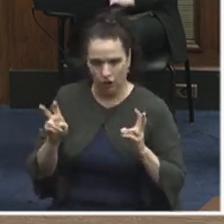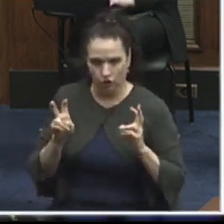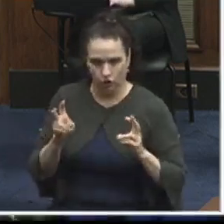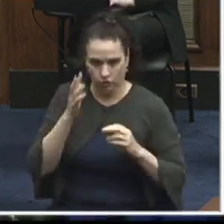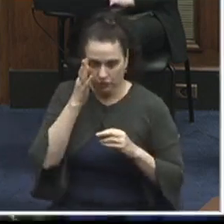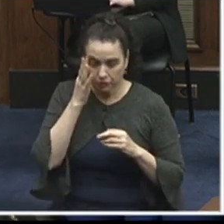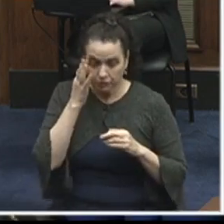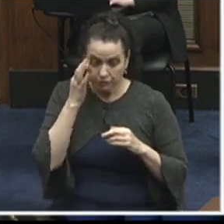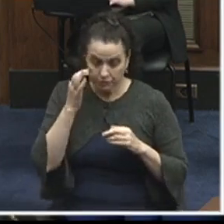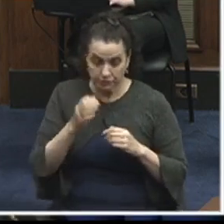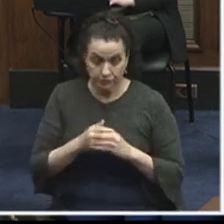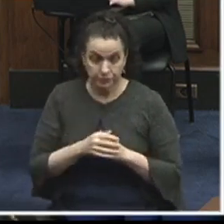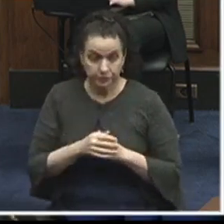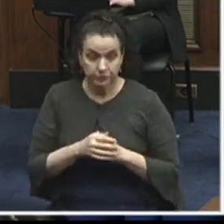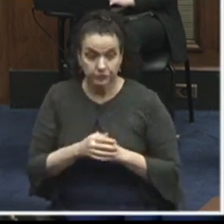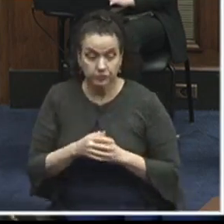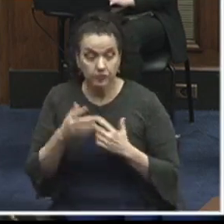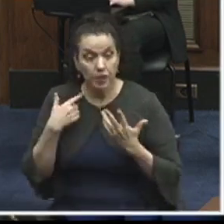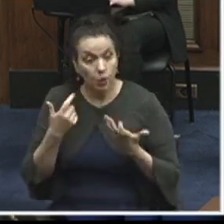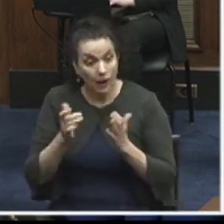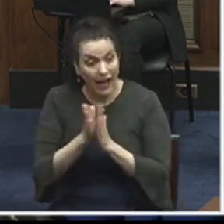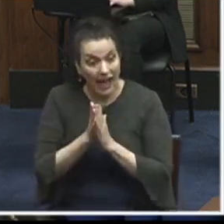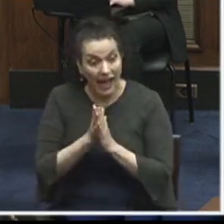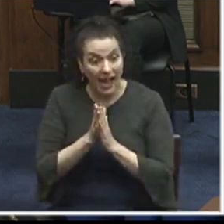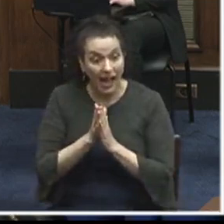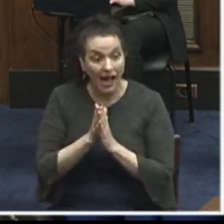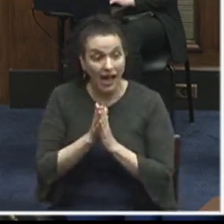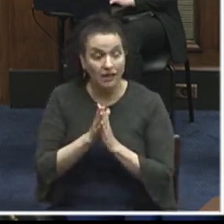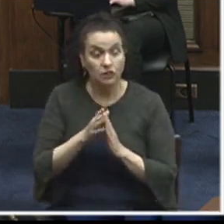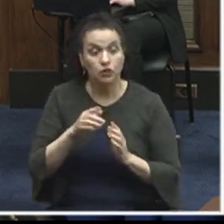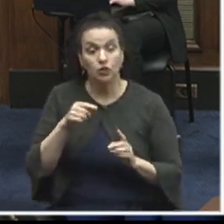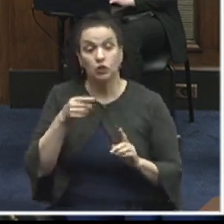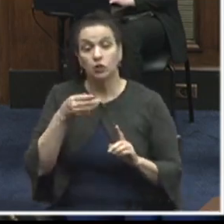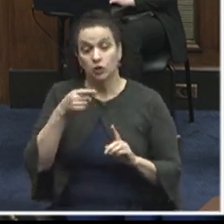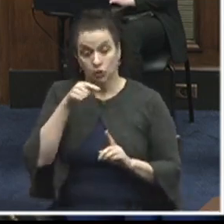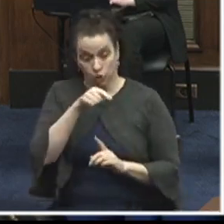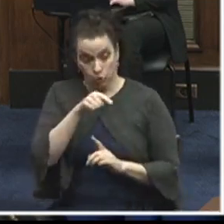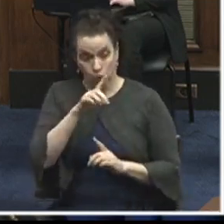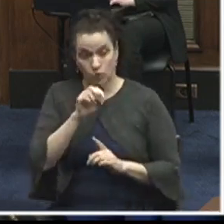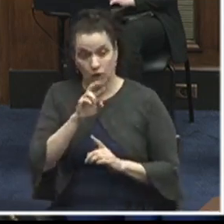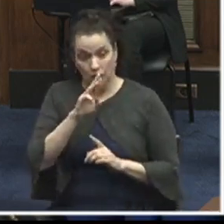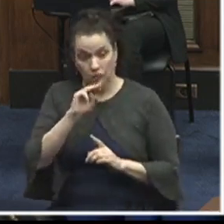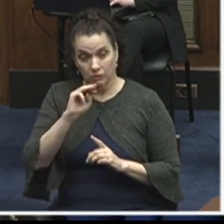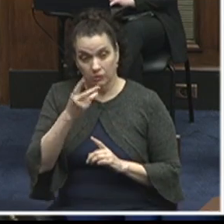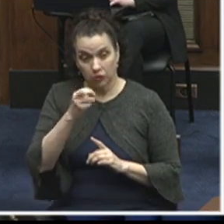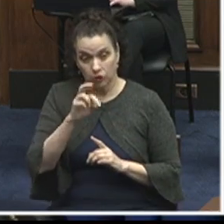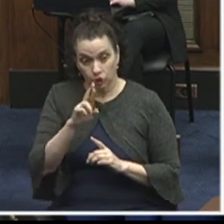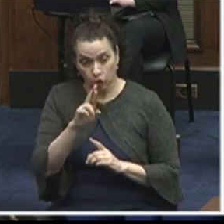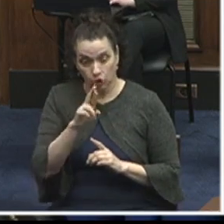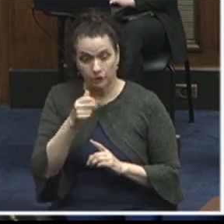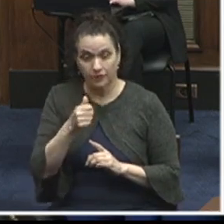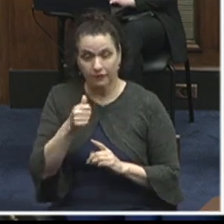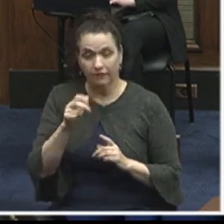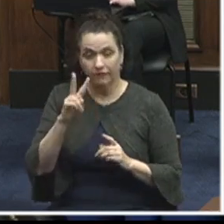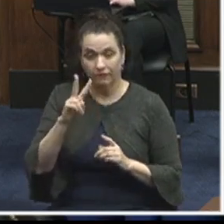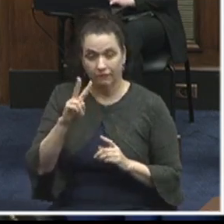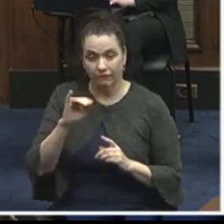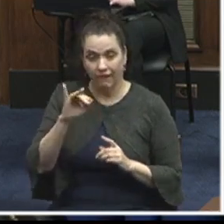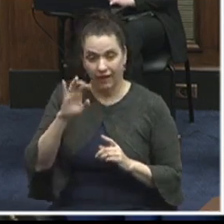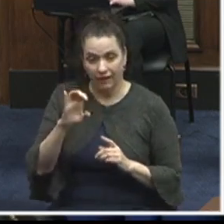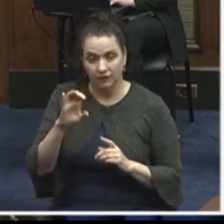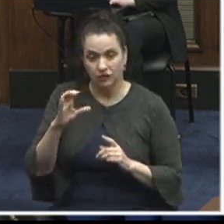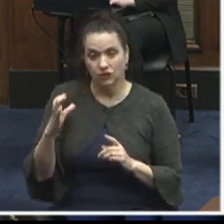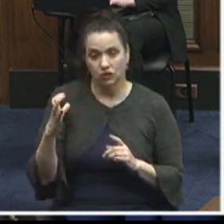And I wanted to also ask you, as someone who supports Medicare for All and serves as the vice chair of the Medicare for